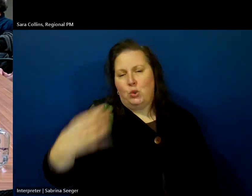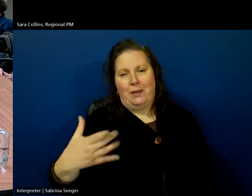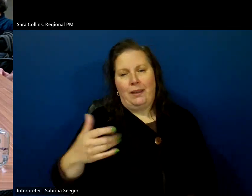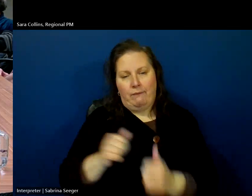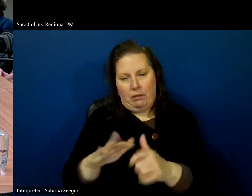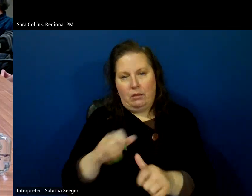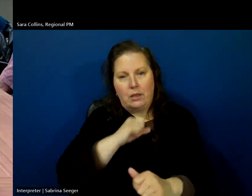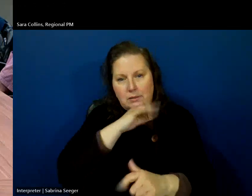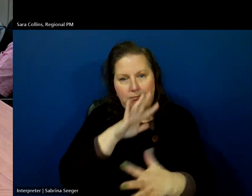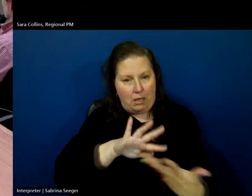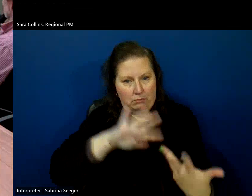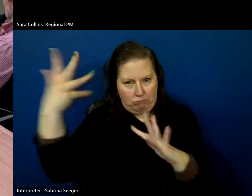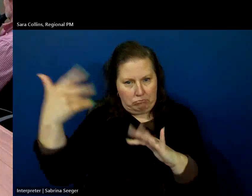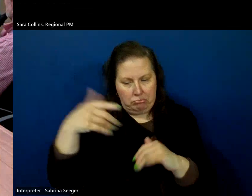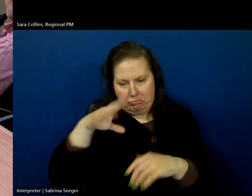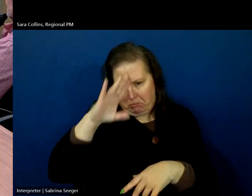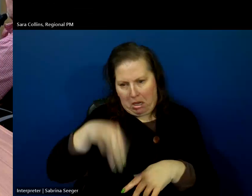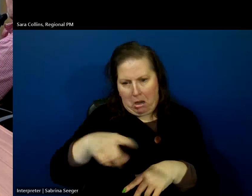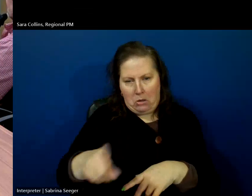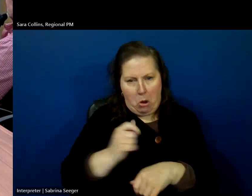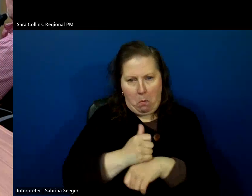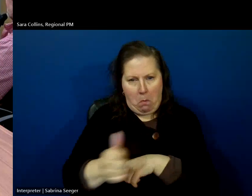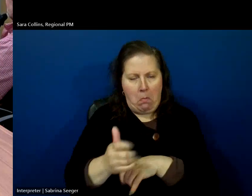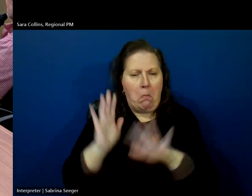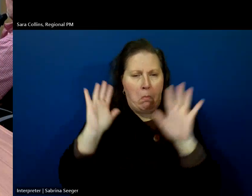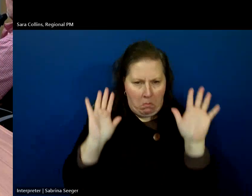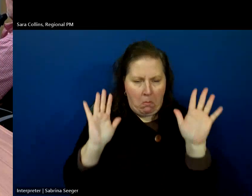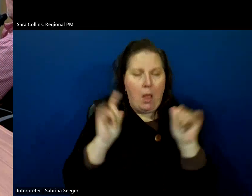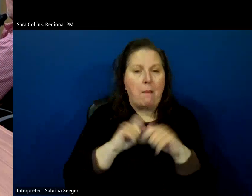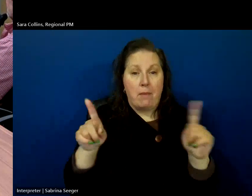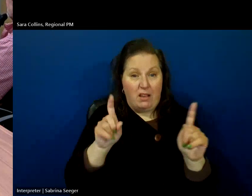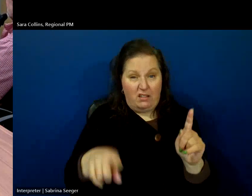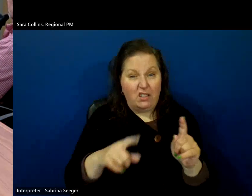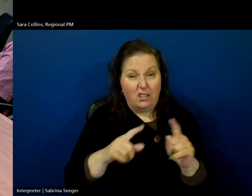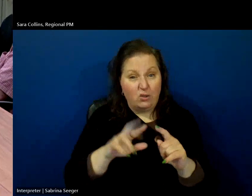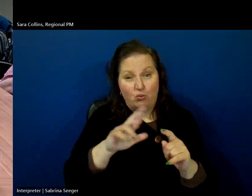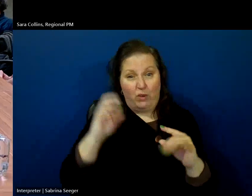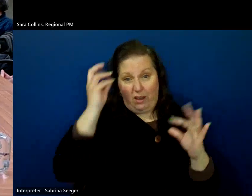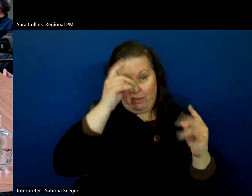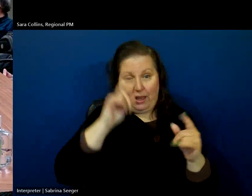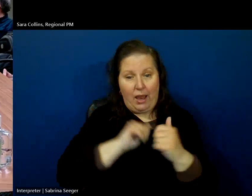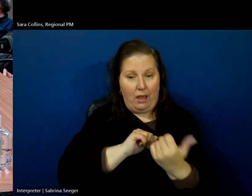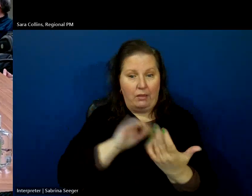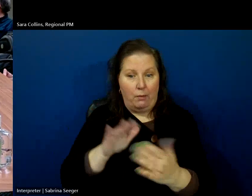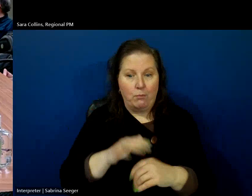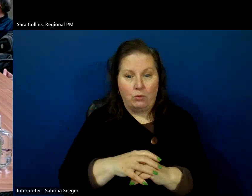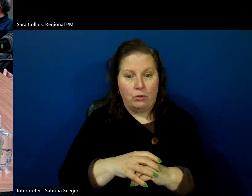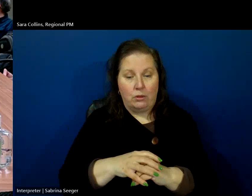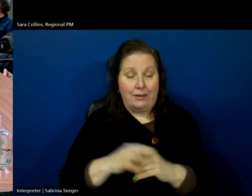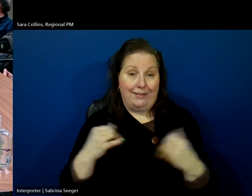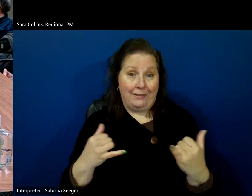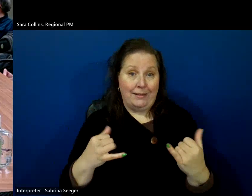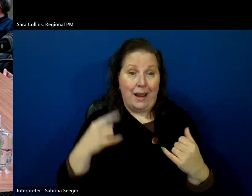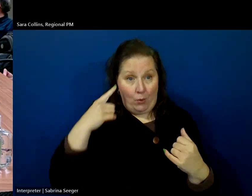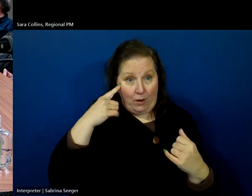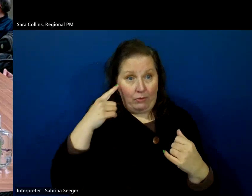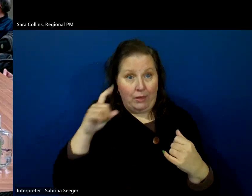understand. But we really need to rethink how we're going about it. At this point, I'm thinking we need